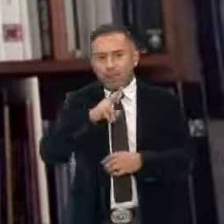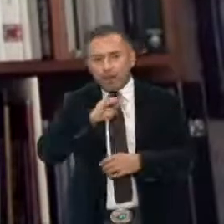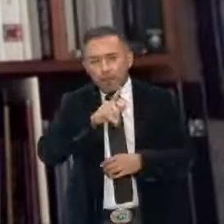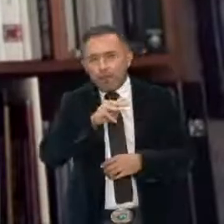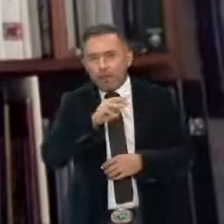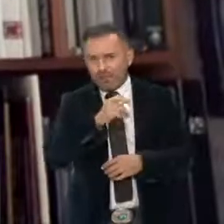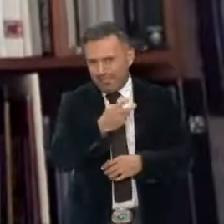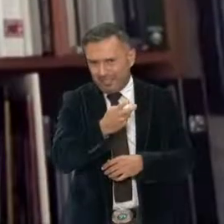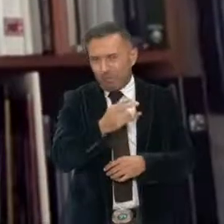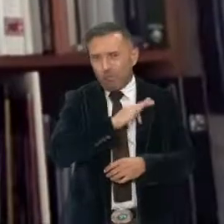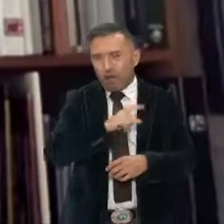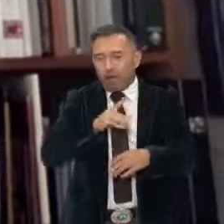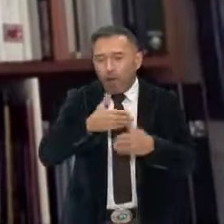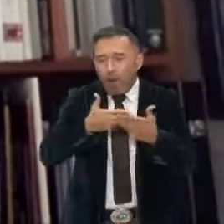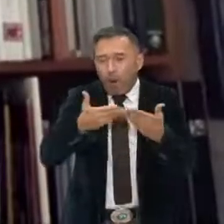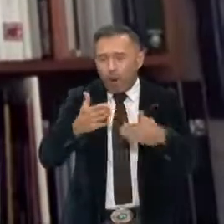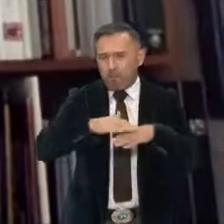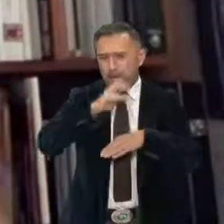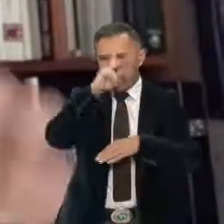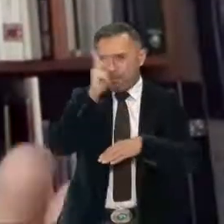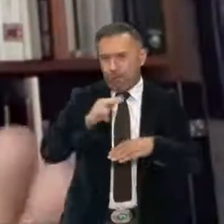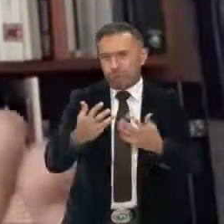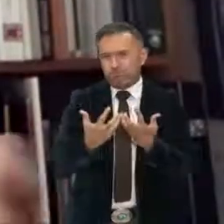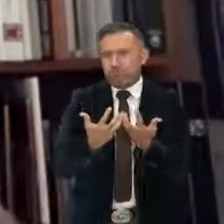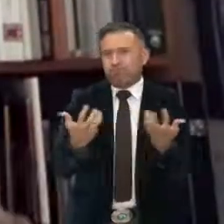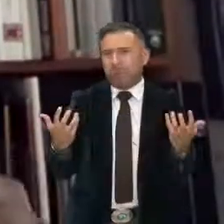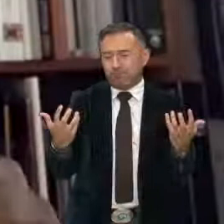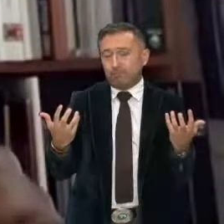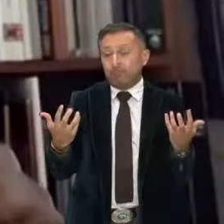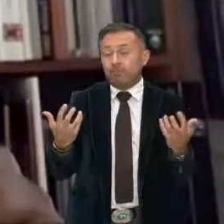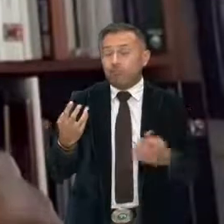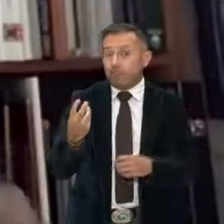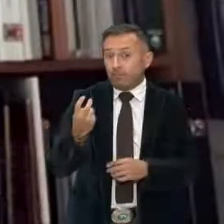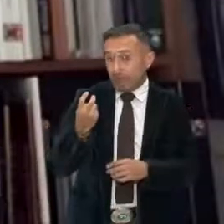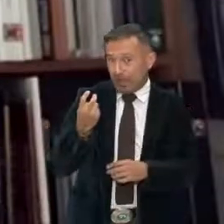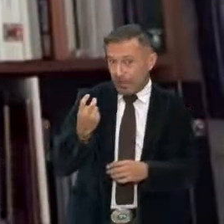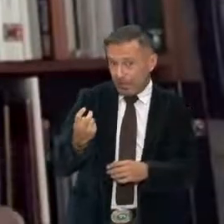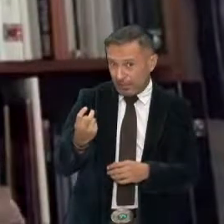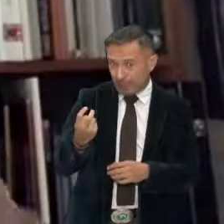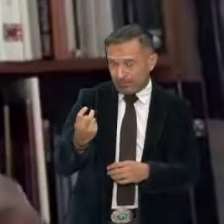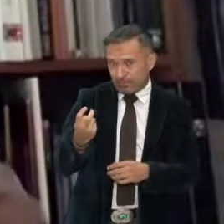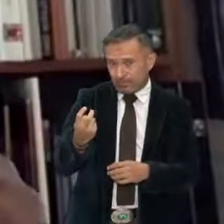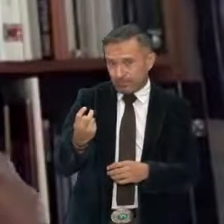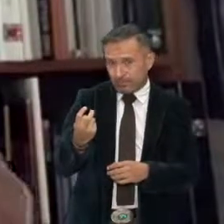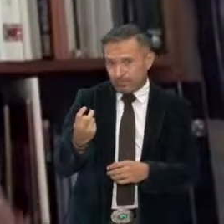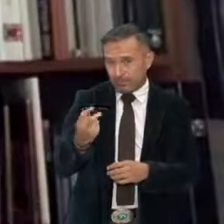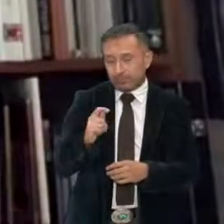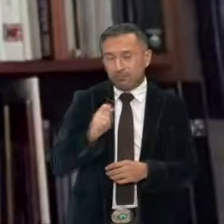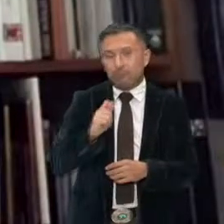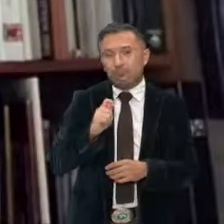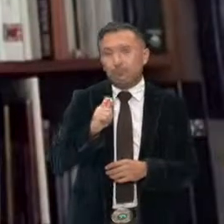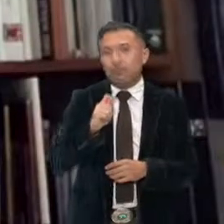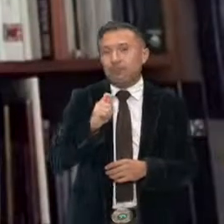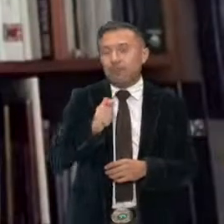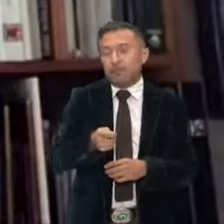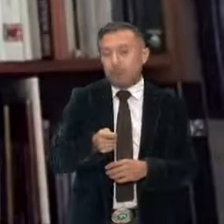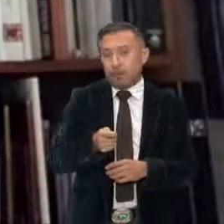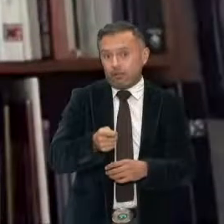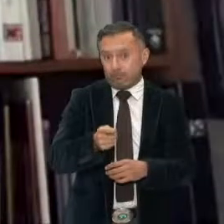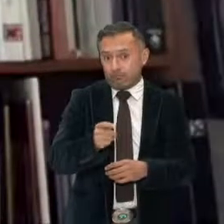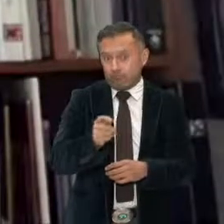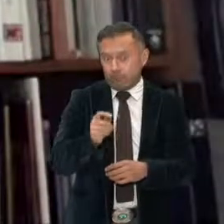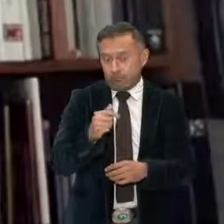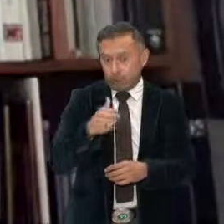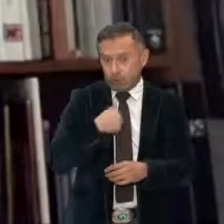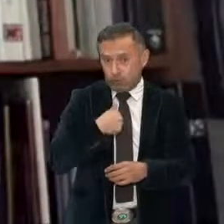speech that Rafael Loaiza said make these issues more profound